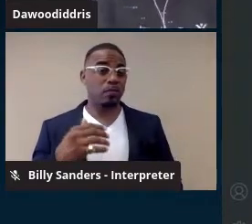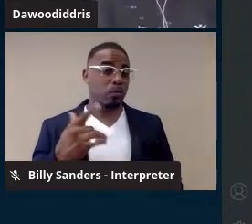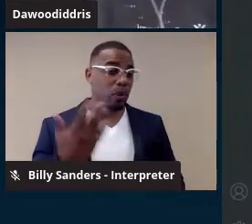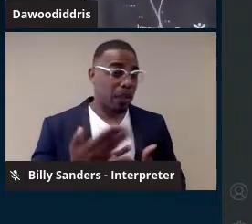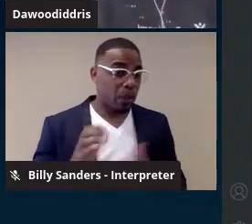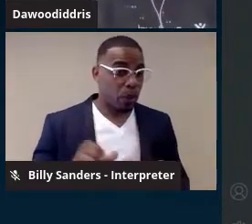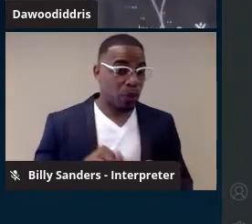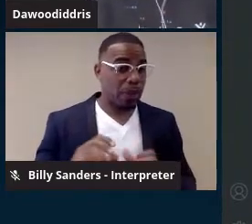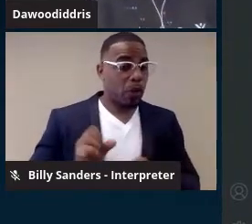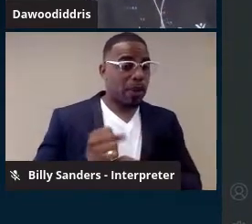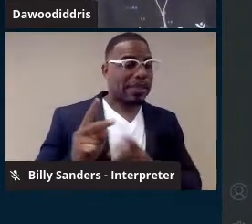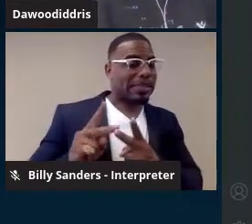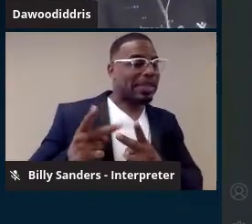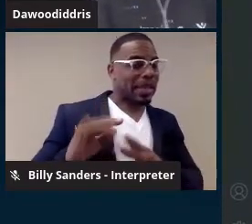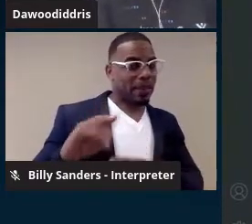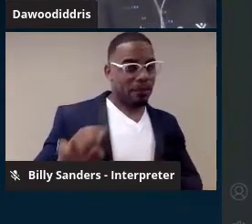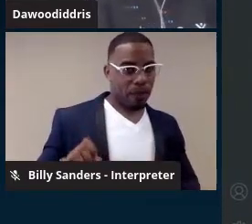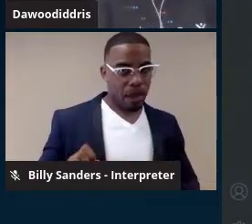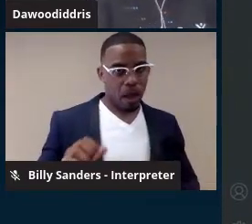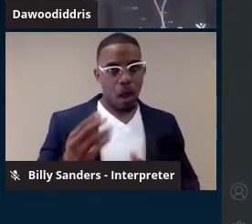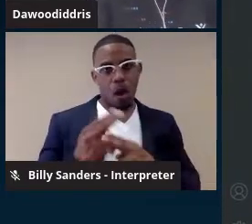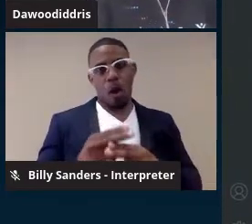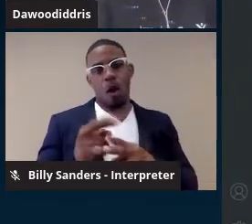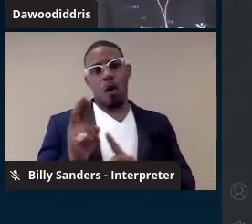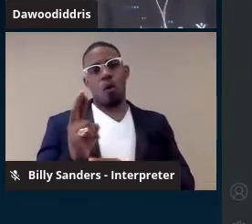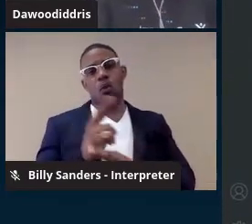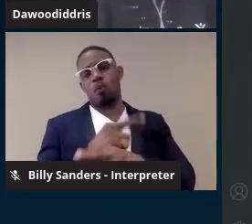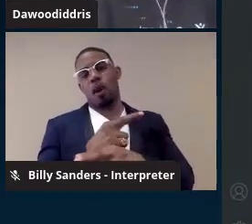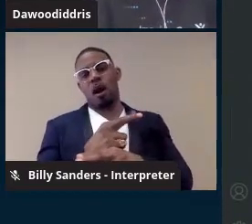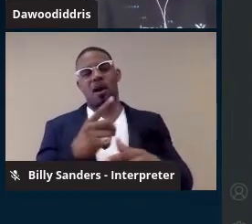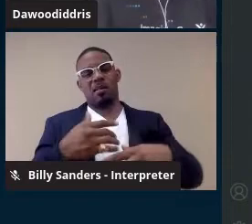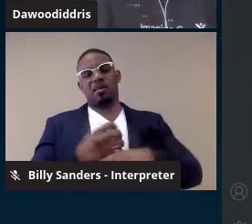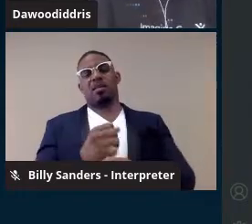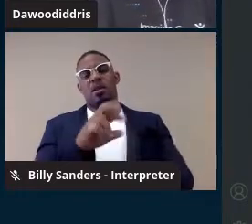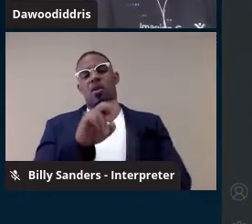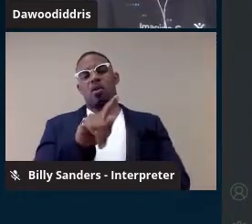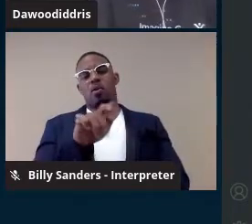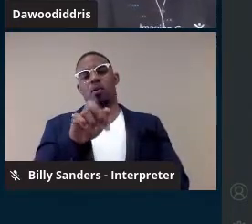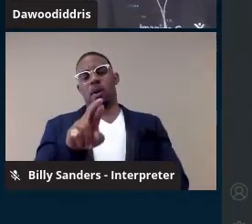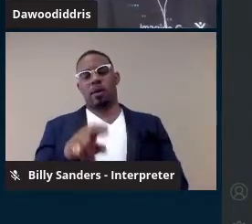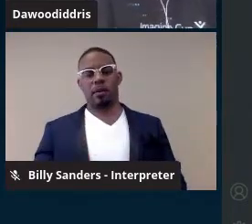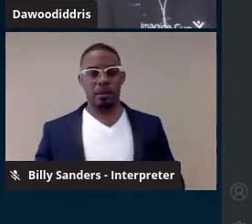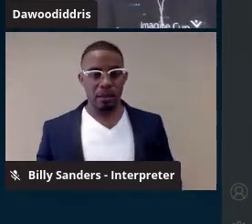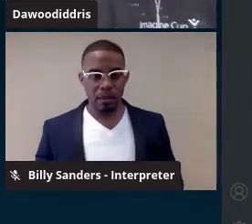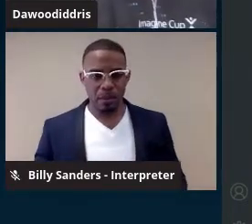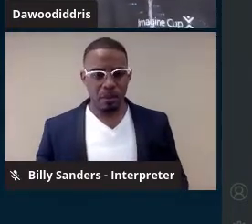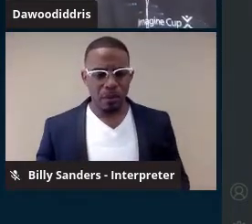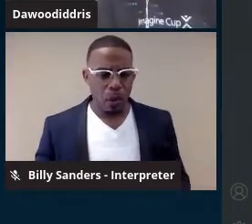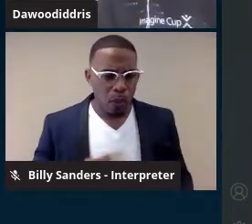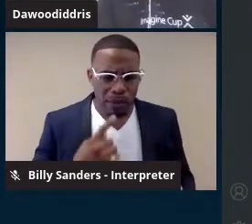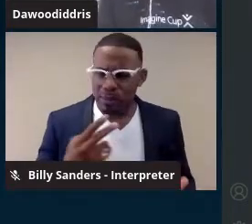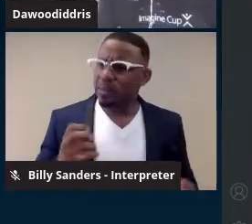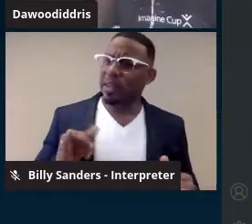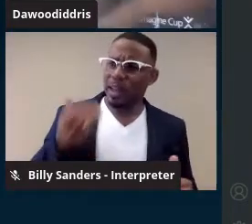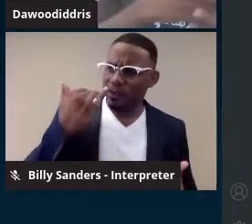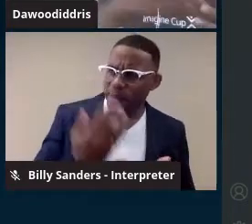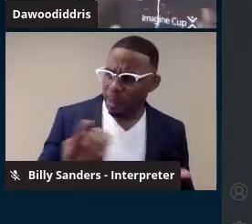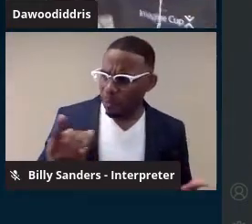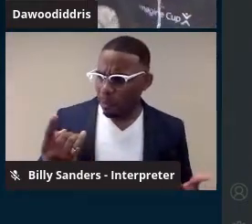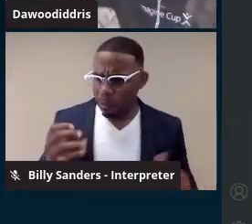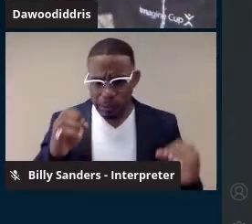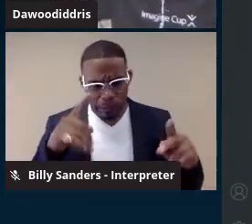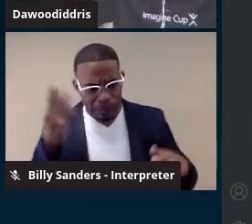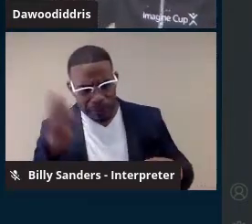file something called router. Okay, so router basically takes care of saying that, hey, if someone visits